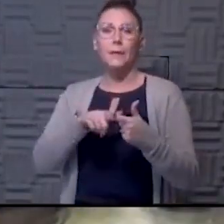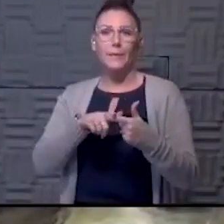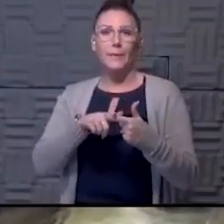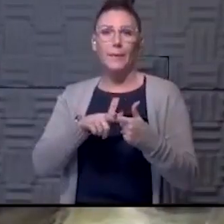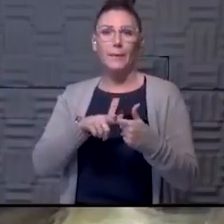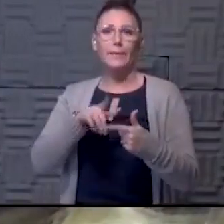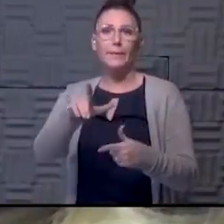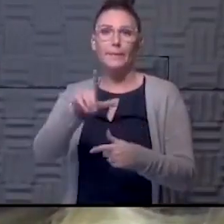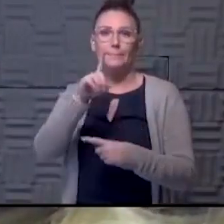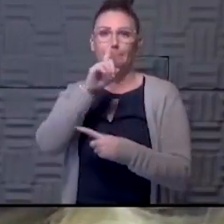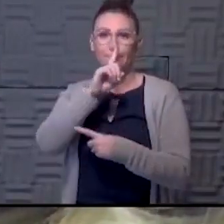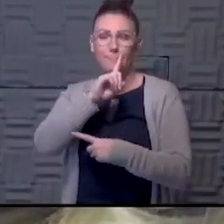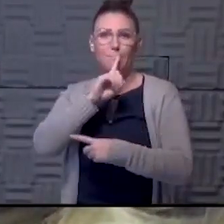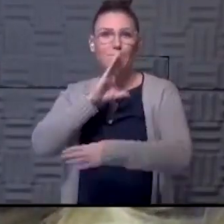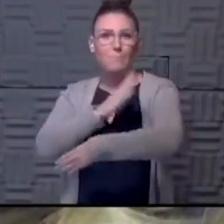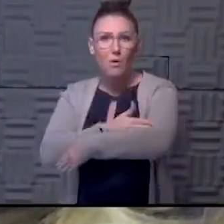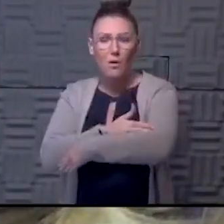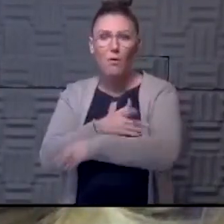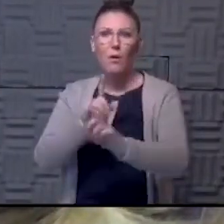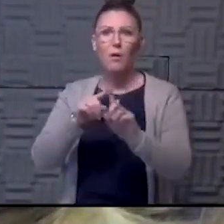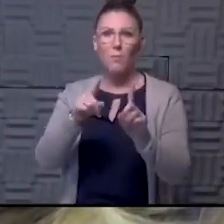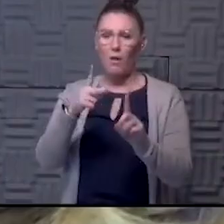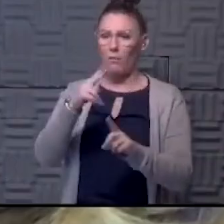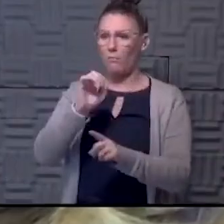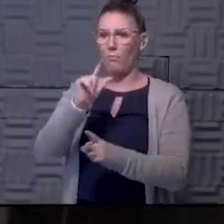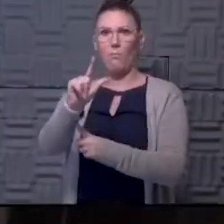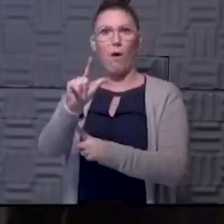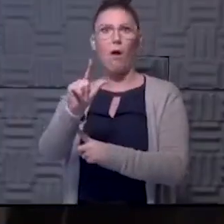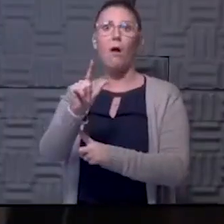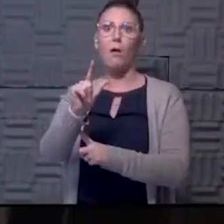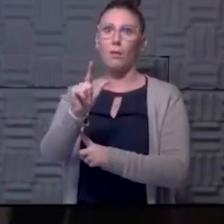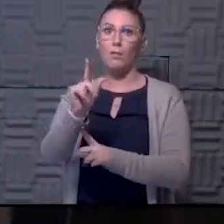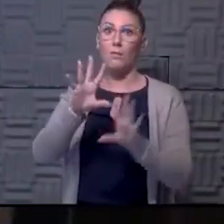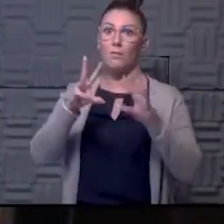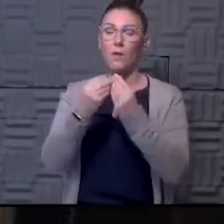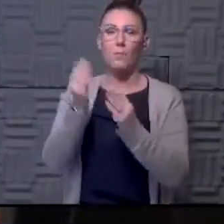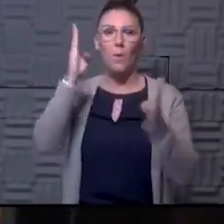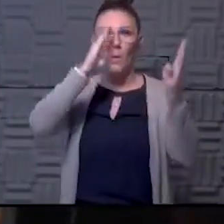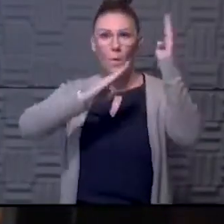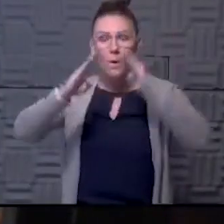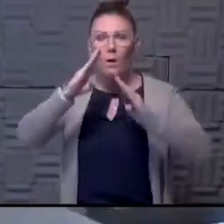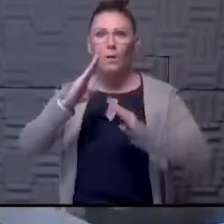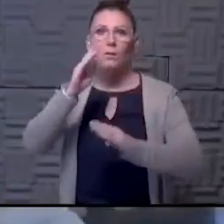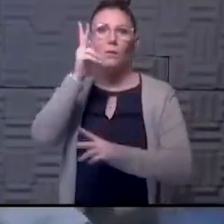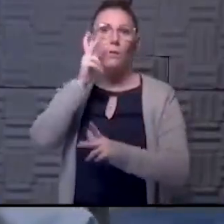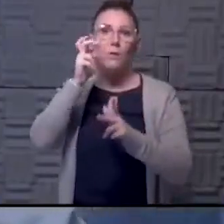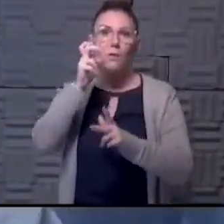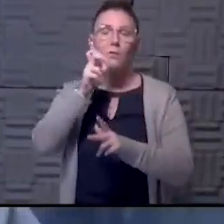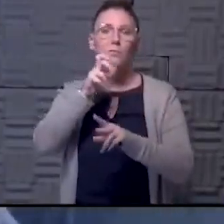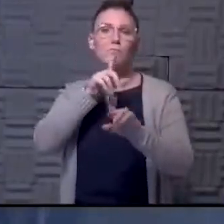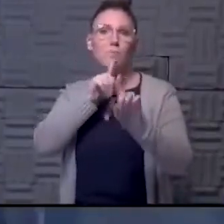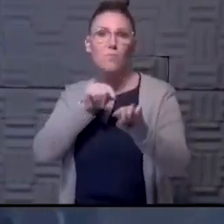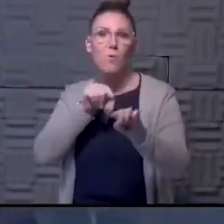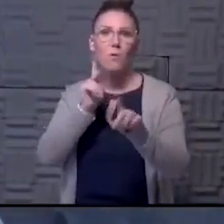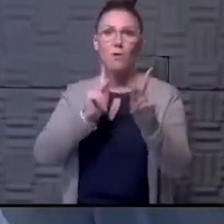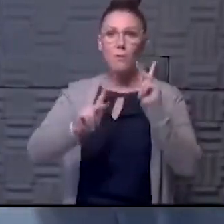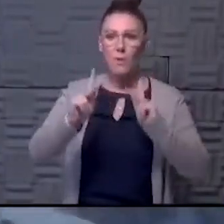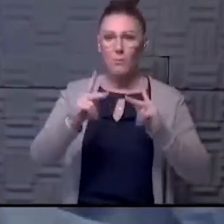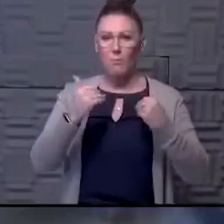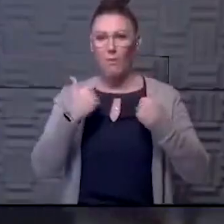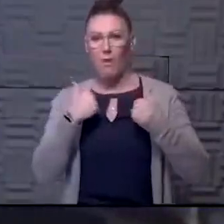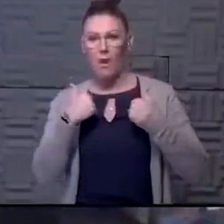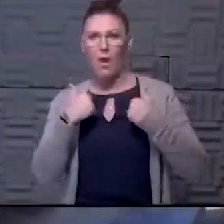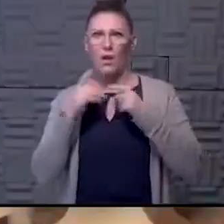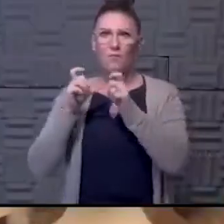his stepdaughter. But it was Paul the family was most worried about. We've heard the reports that there are people who have